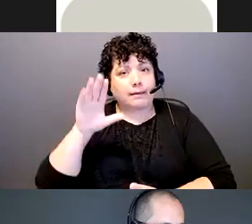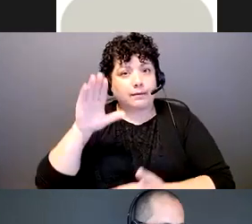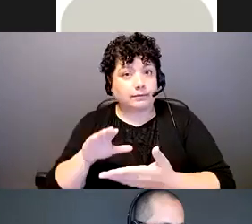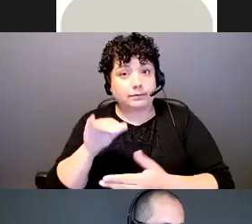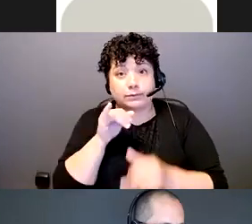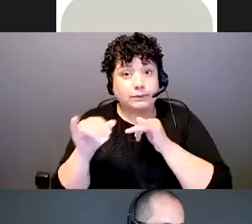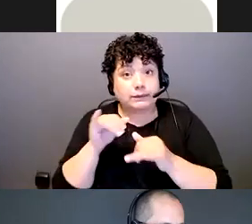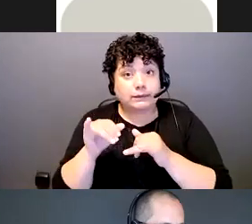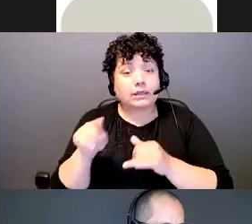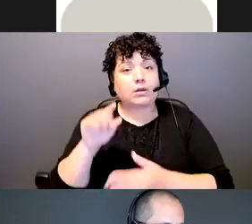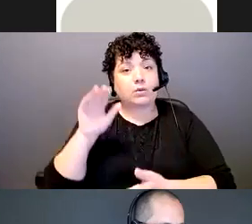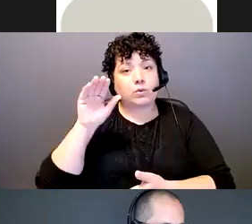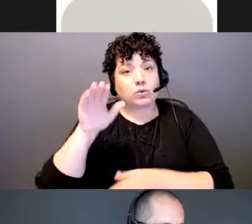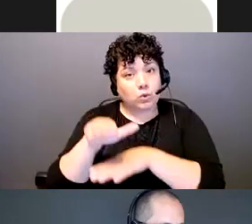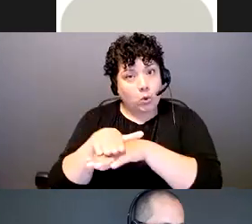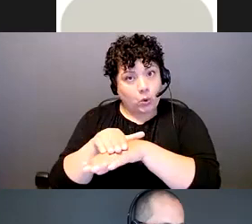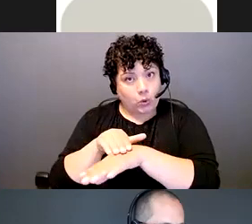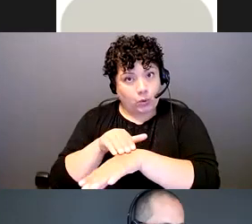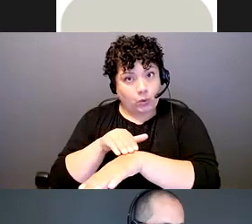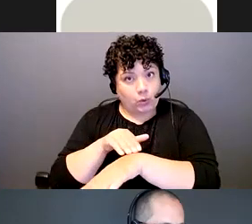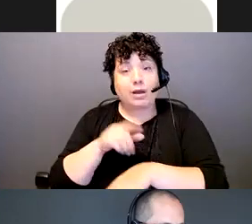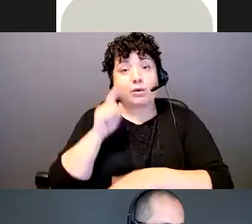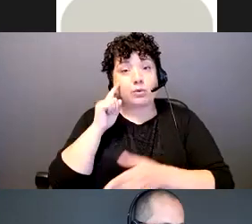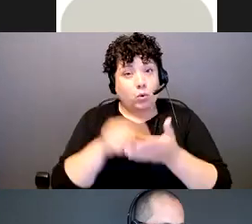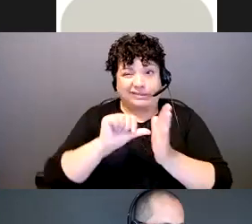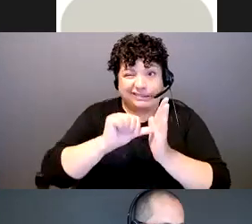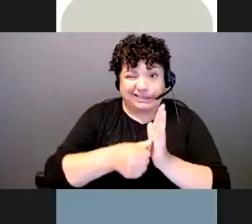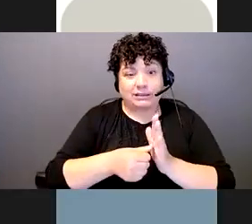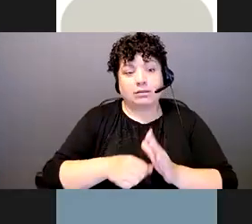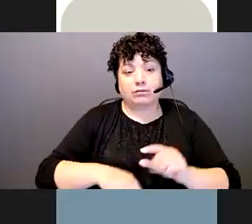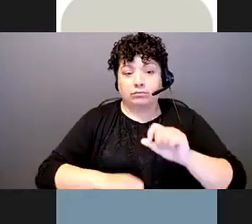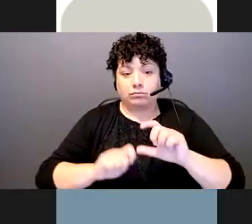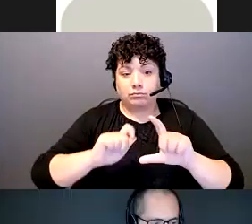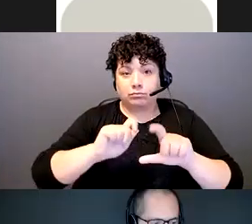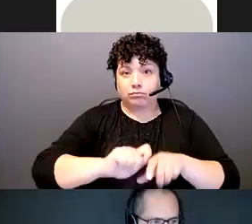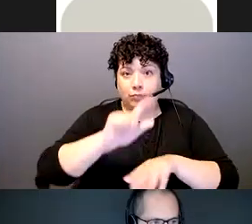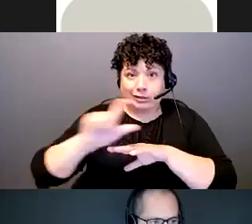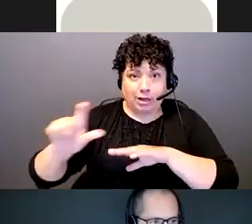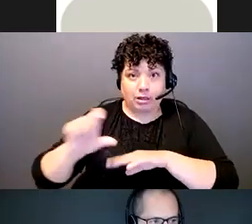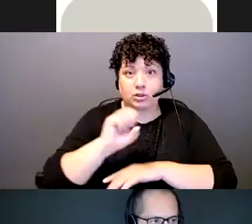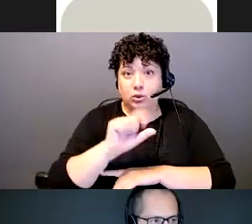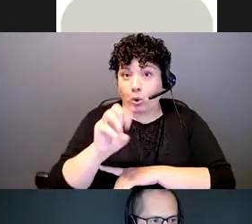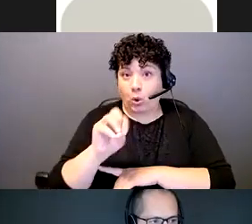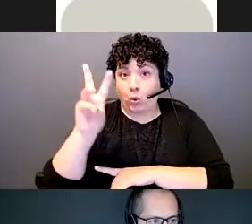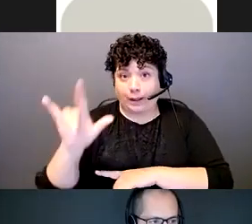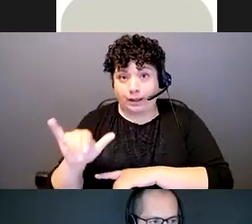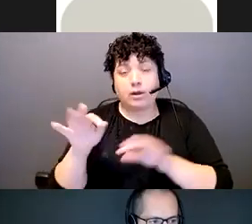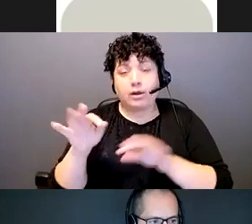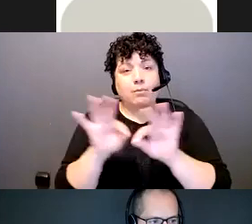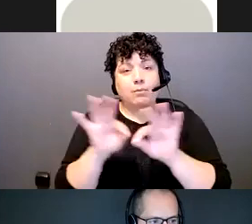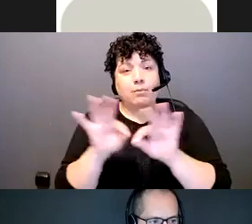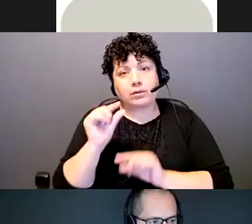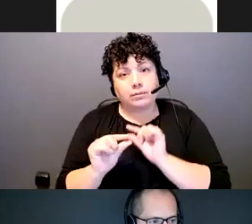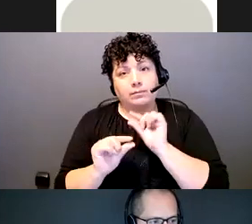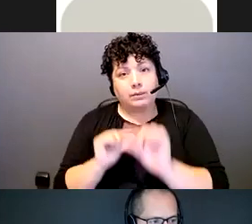by slowly, and you see that's in caps, slowly tapering to ensure that withdrawal is not precipitated. You don't want to